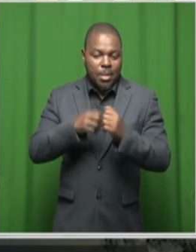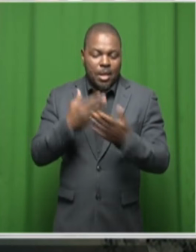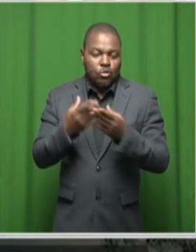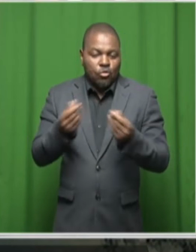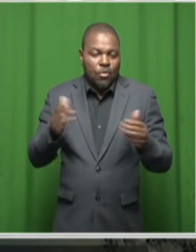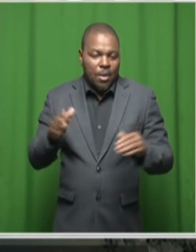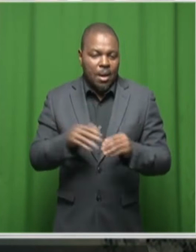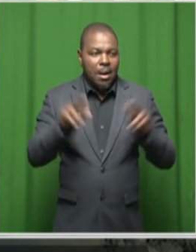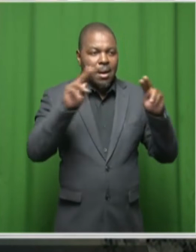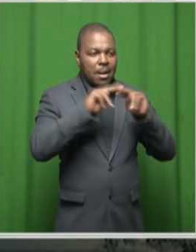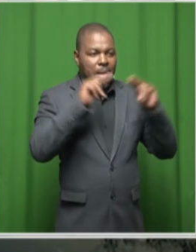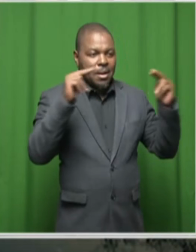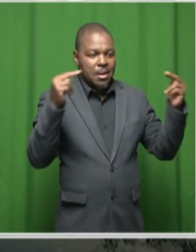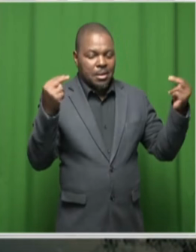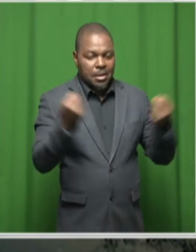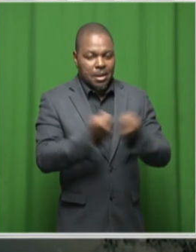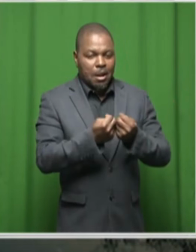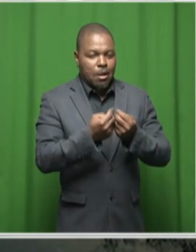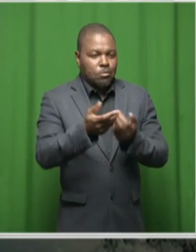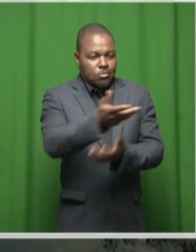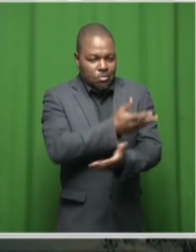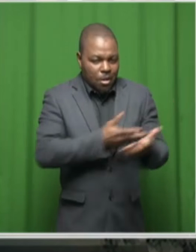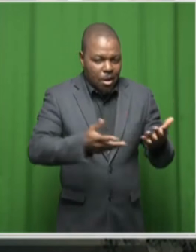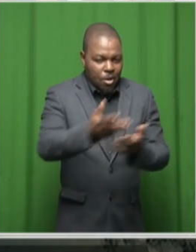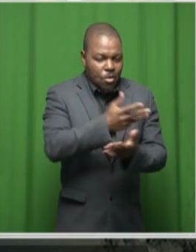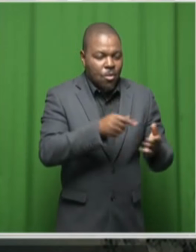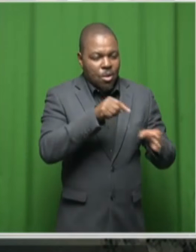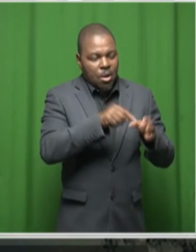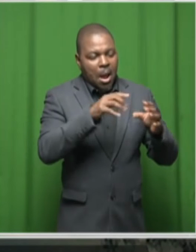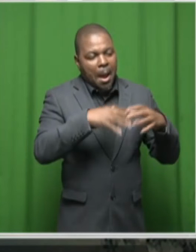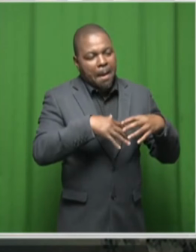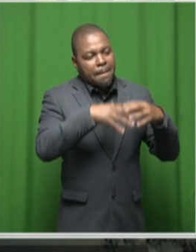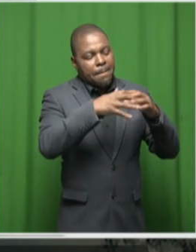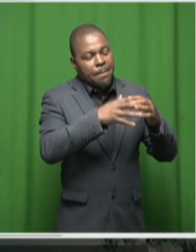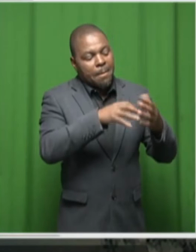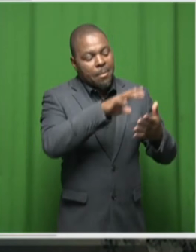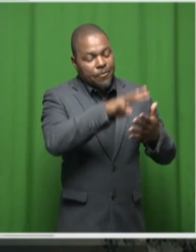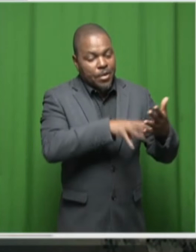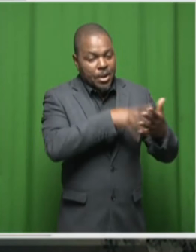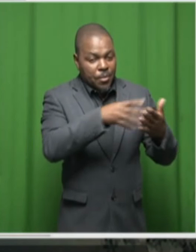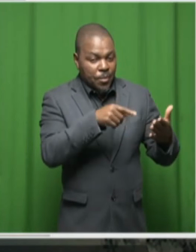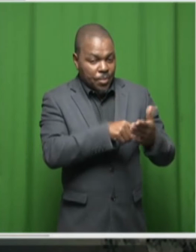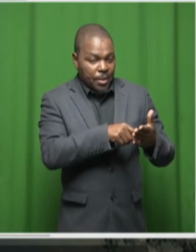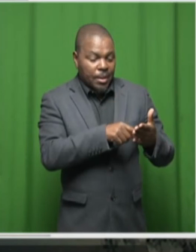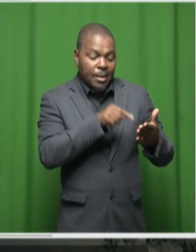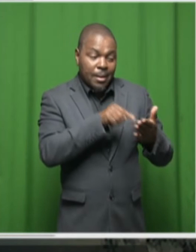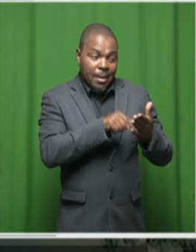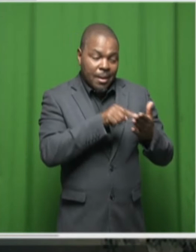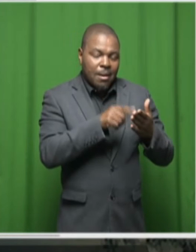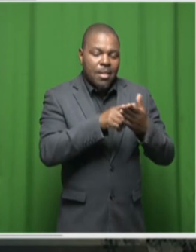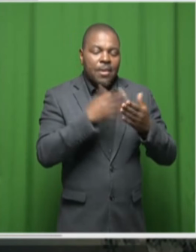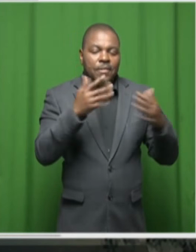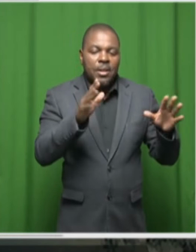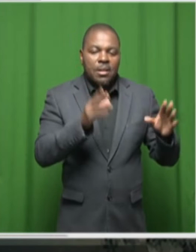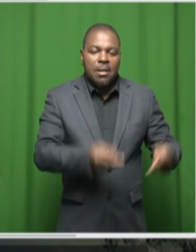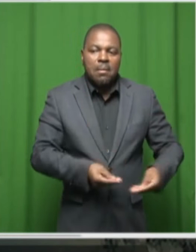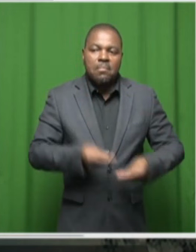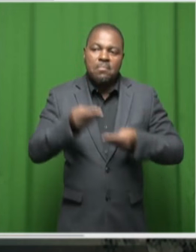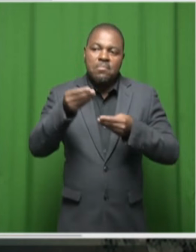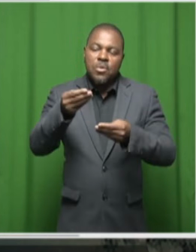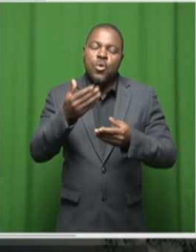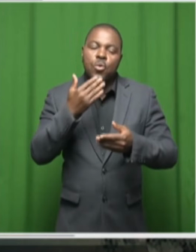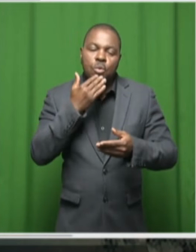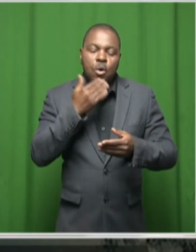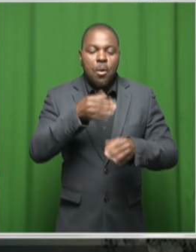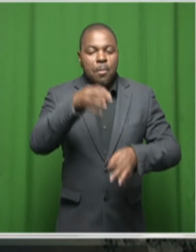national dialogue was then kind of put together with a framework which was effectively presented to the political